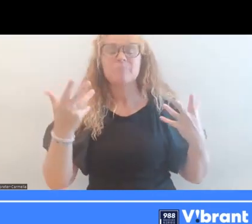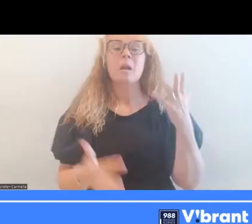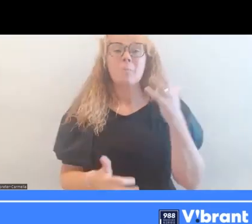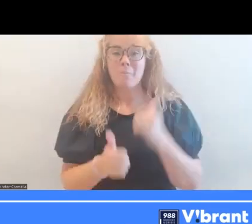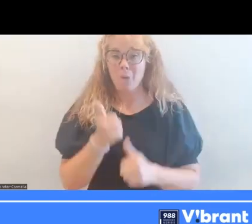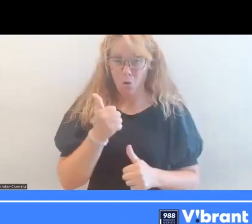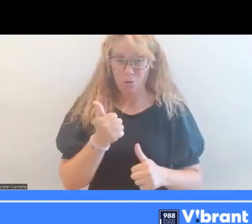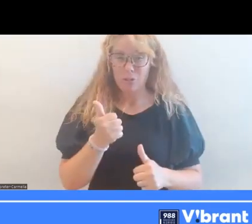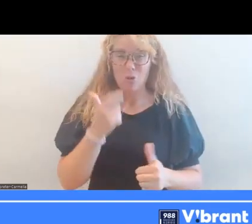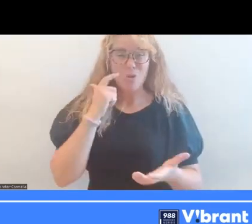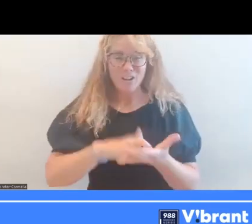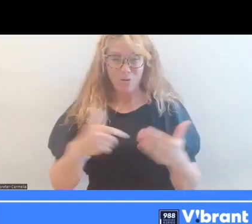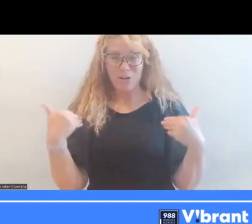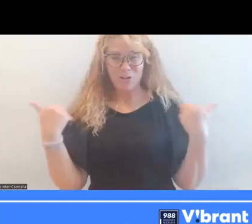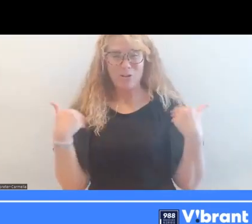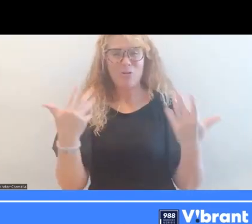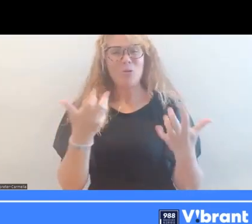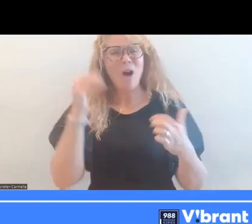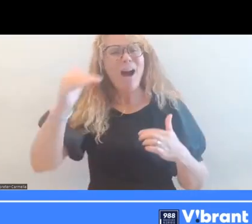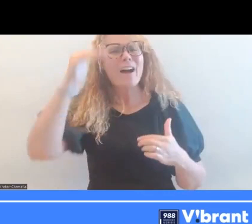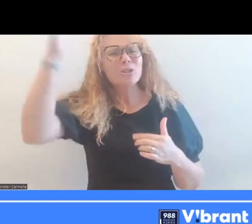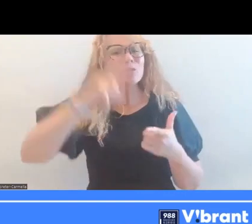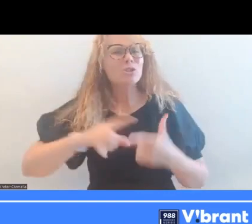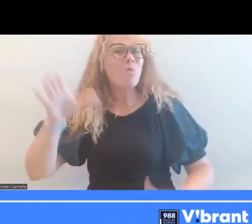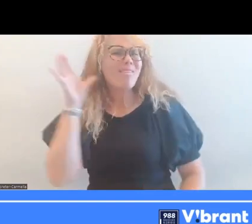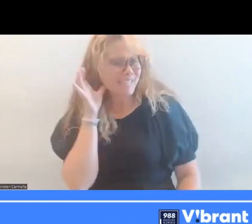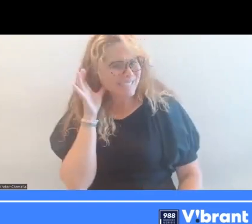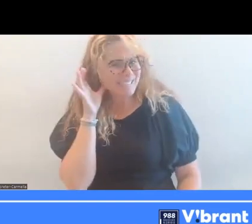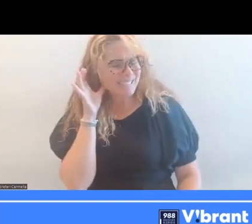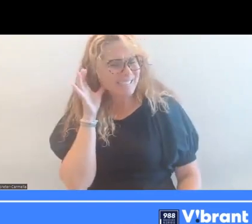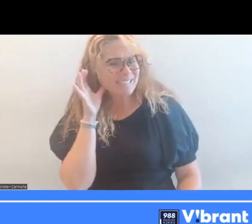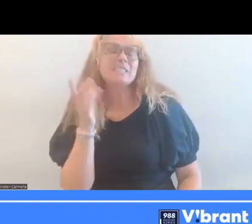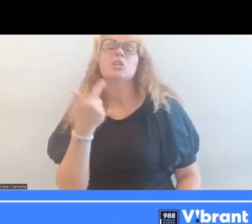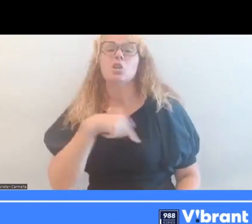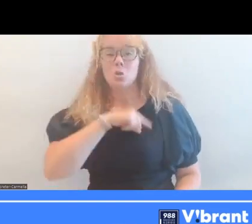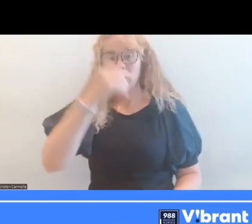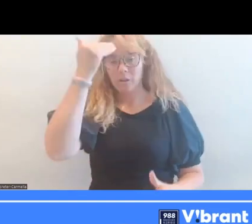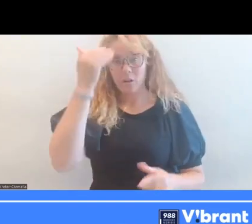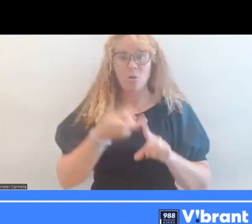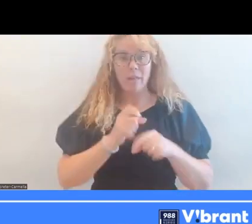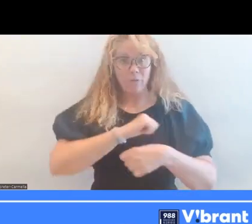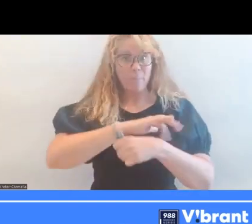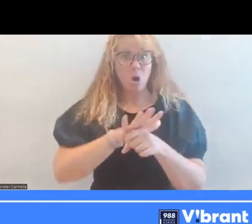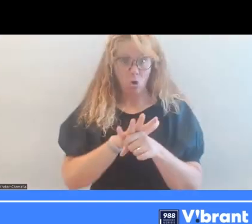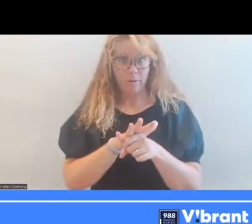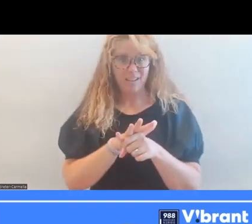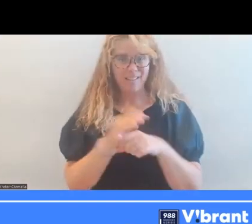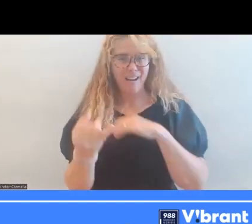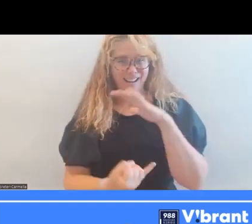them is that the youth want adults to listen. We also know that as a result of COVID and the